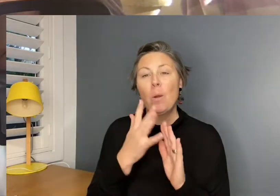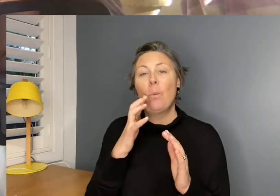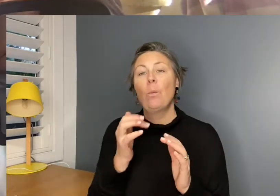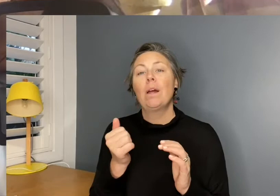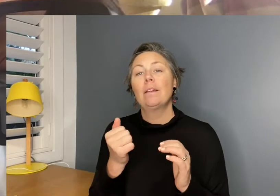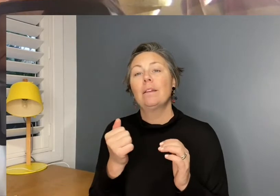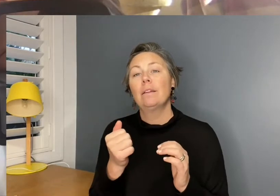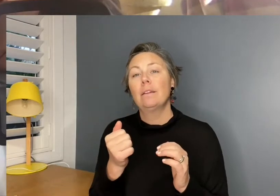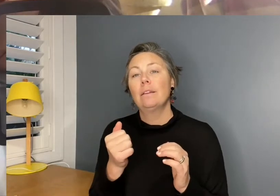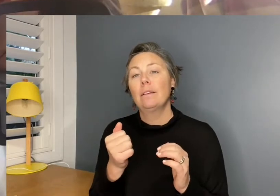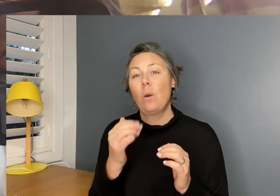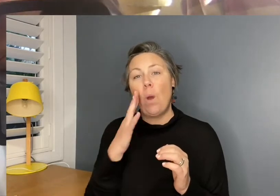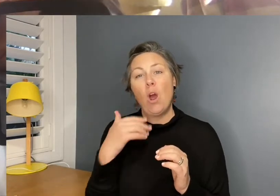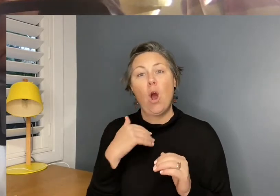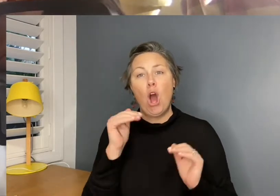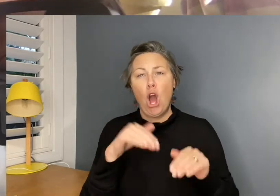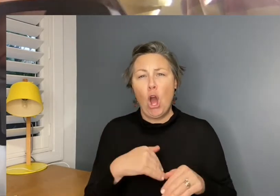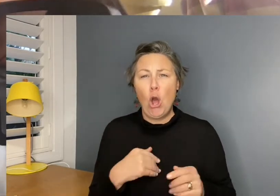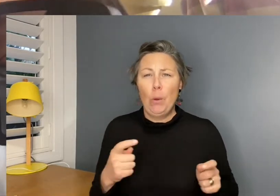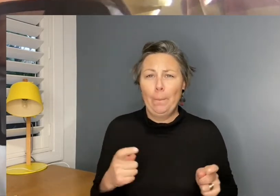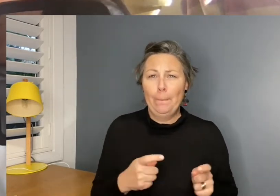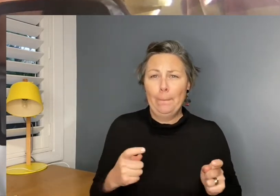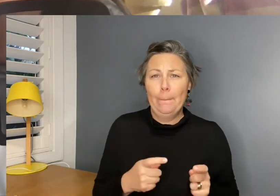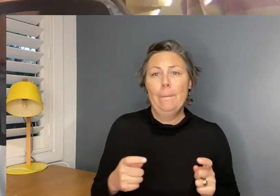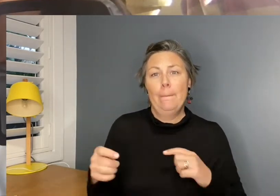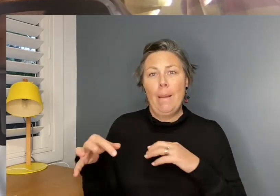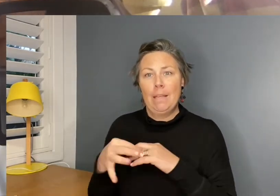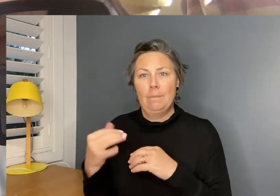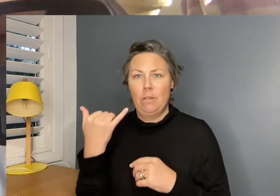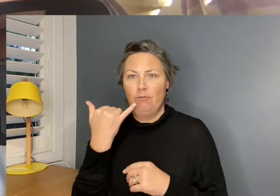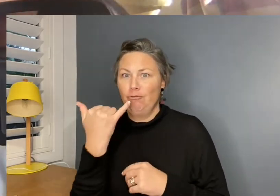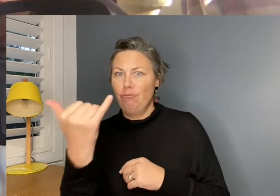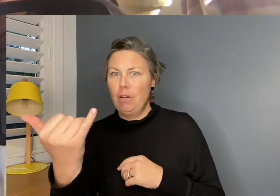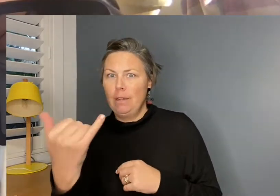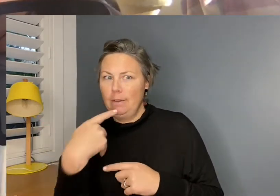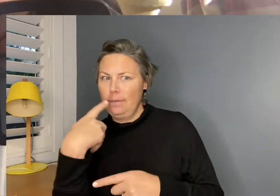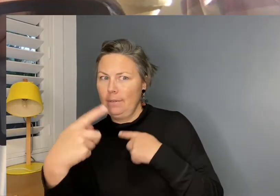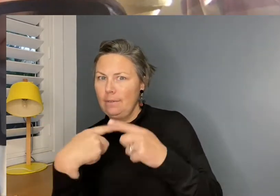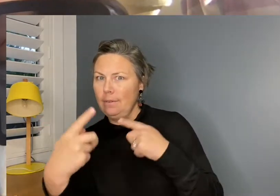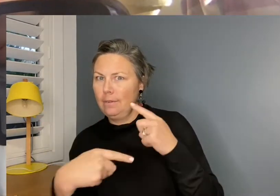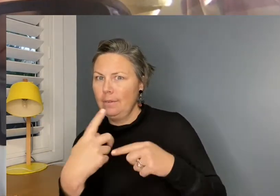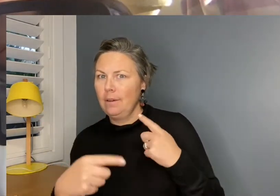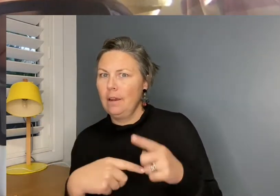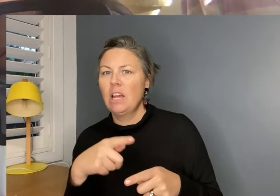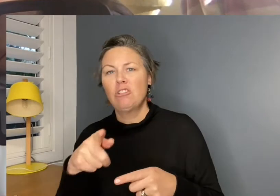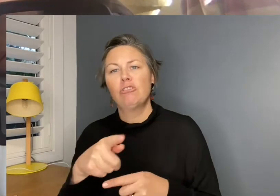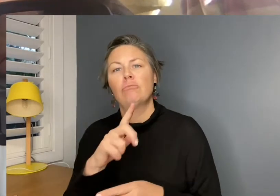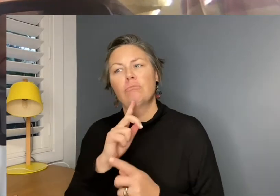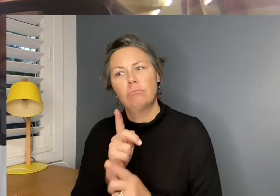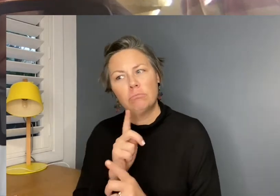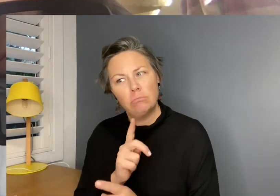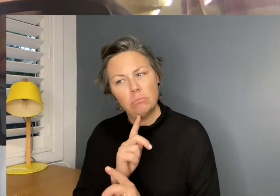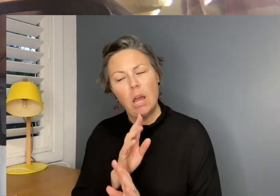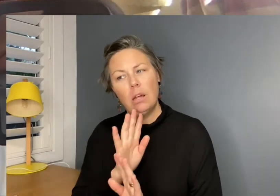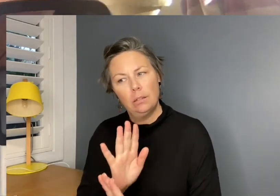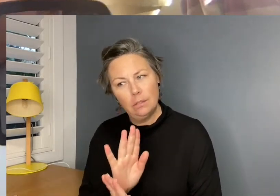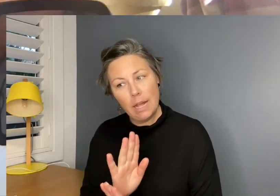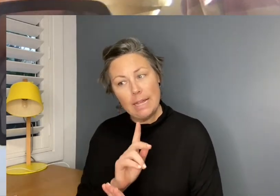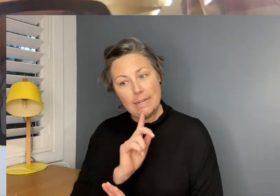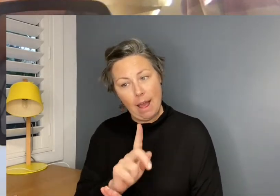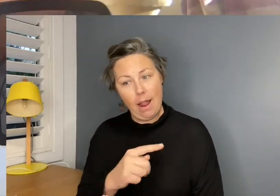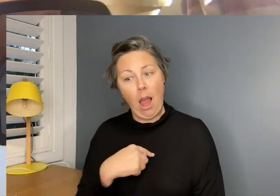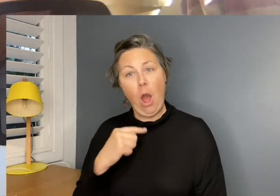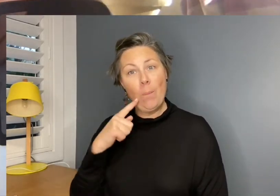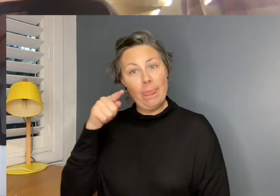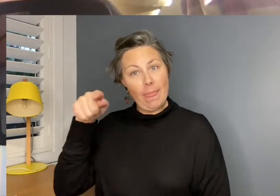be there, there's nothing to worry about, everything sounds like it's progressing really well, just reassure her. And that gave me a lot of